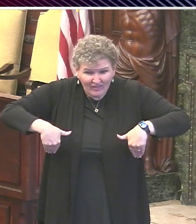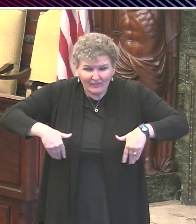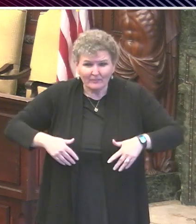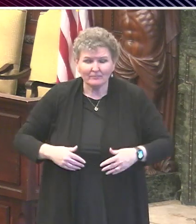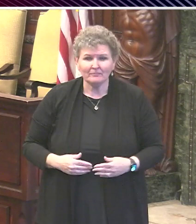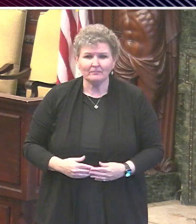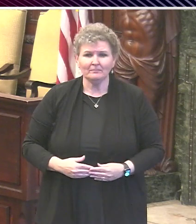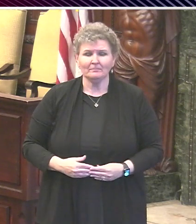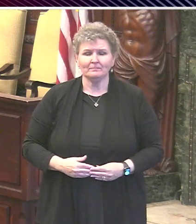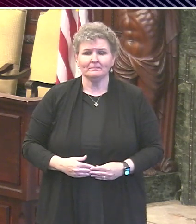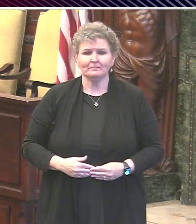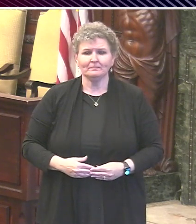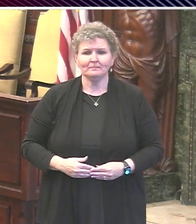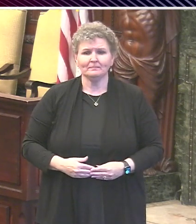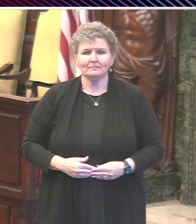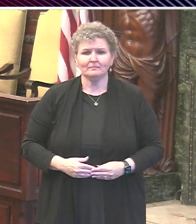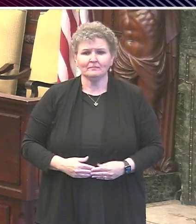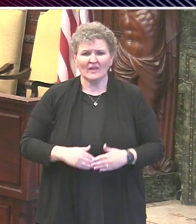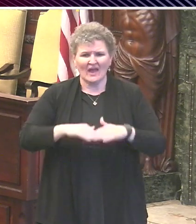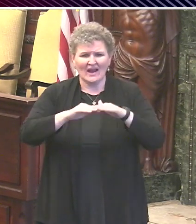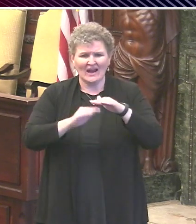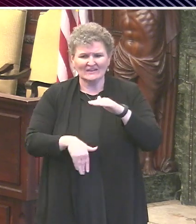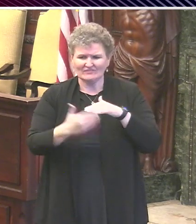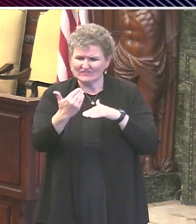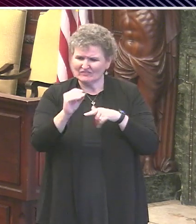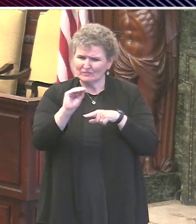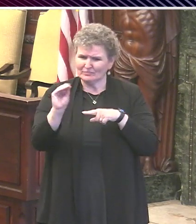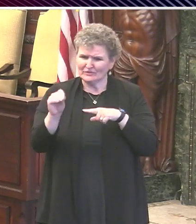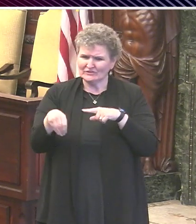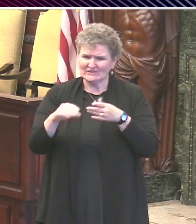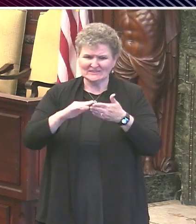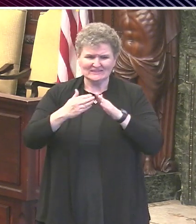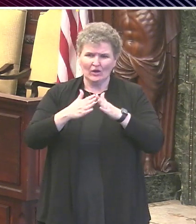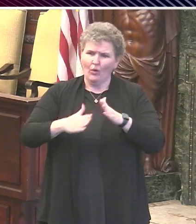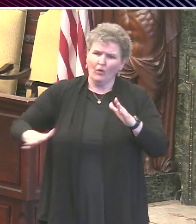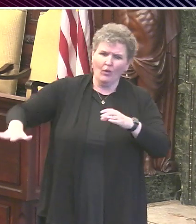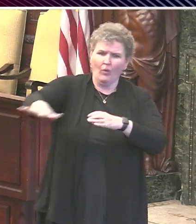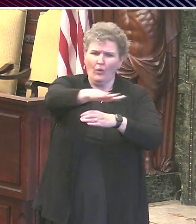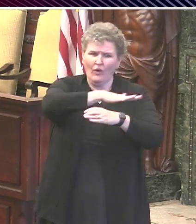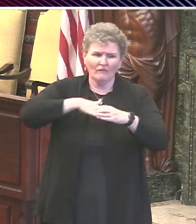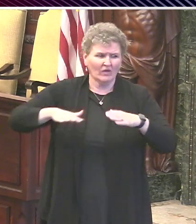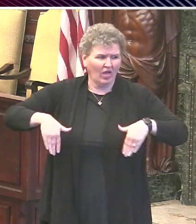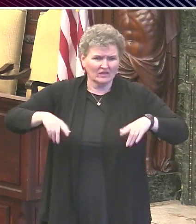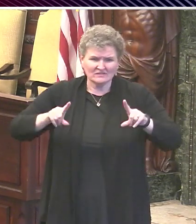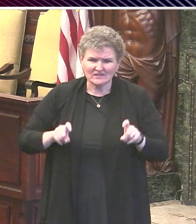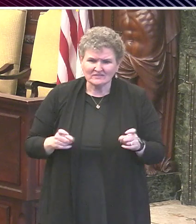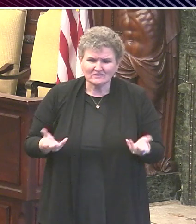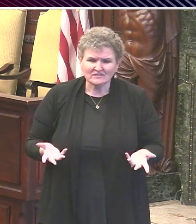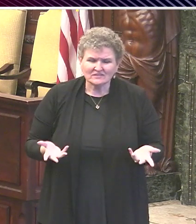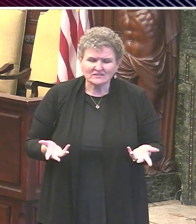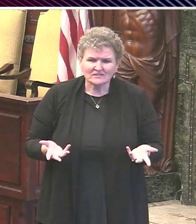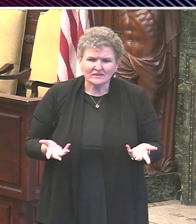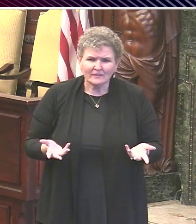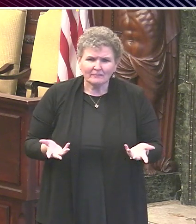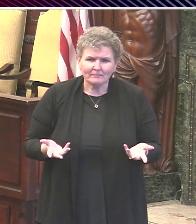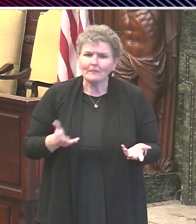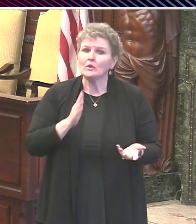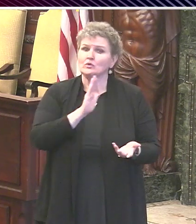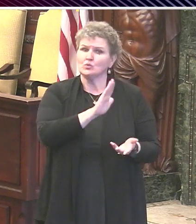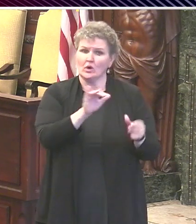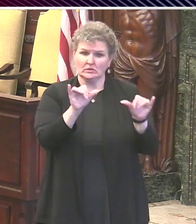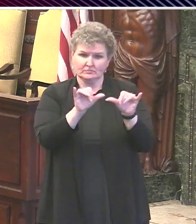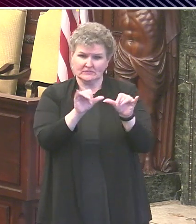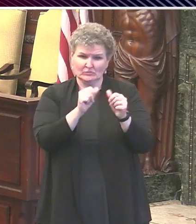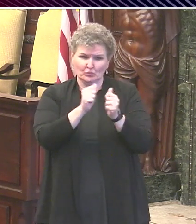I'm curious that's less than 15% of the city's overall population. Is your scale of testing